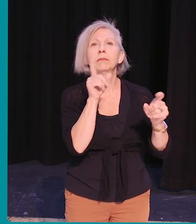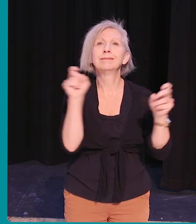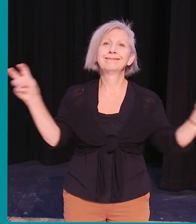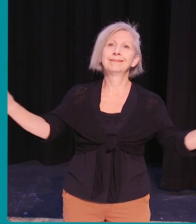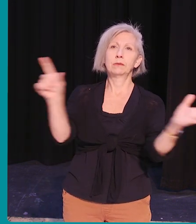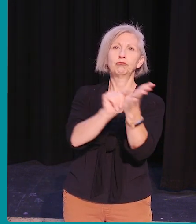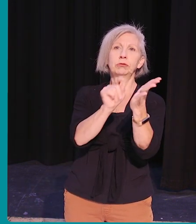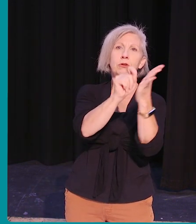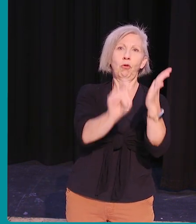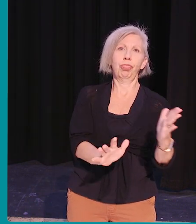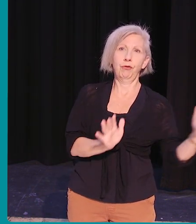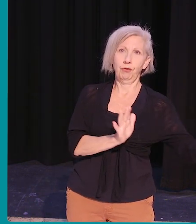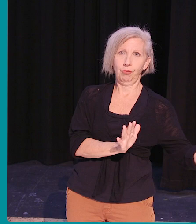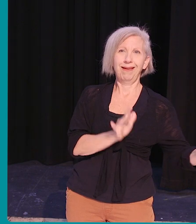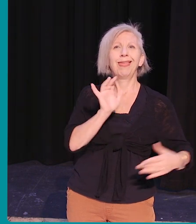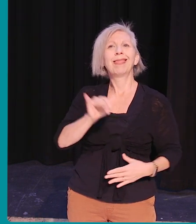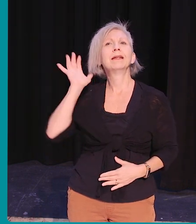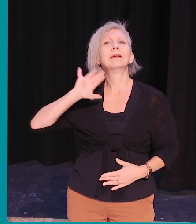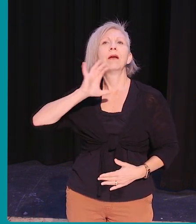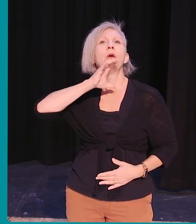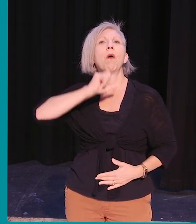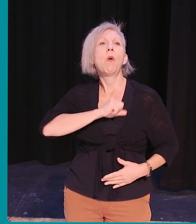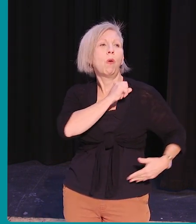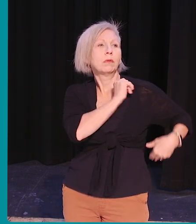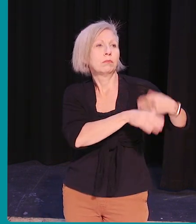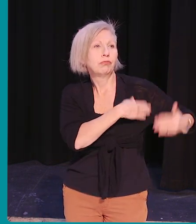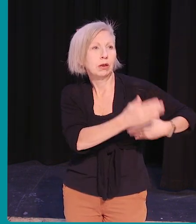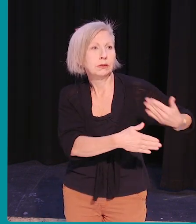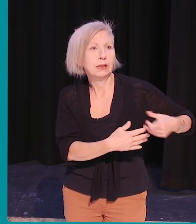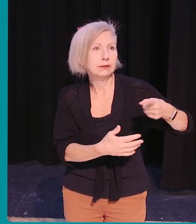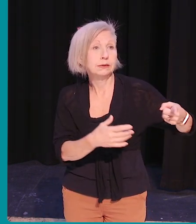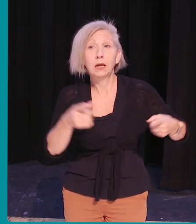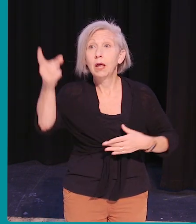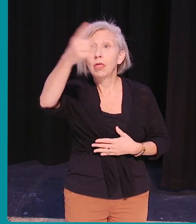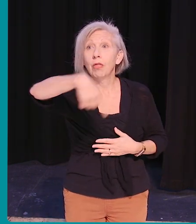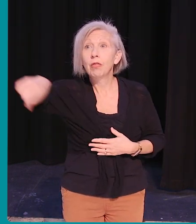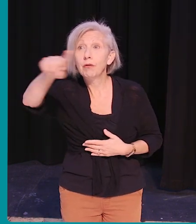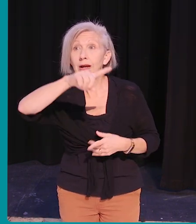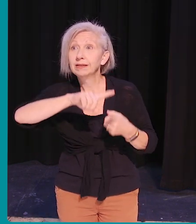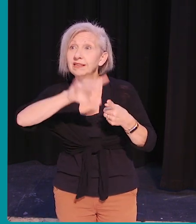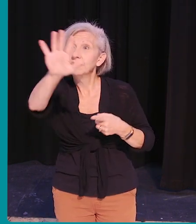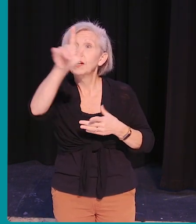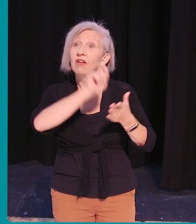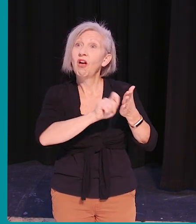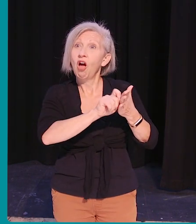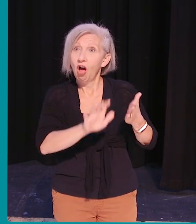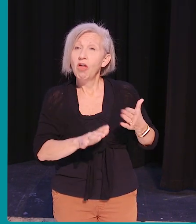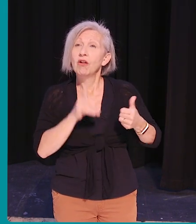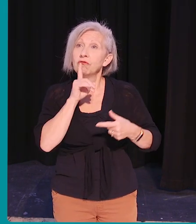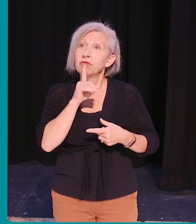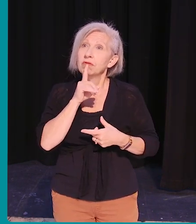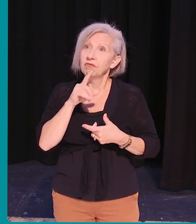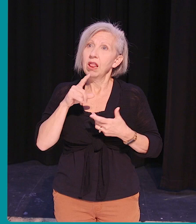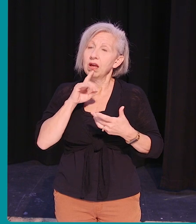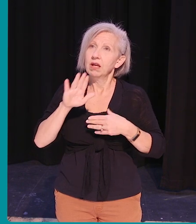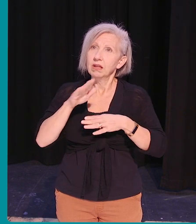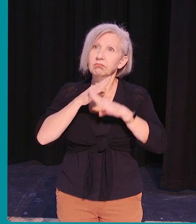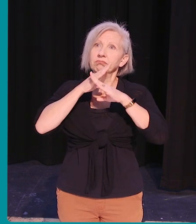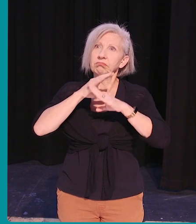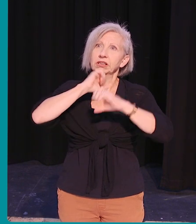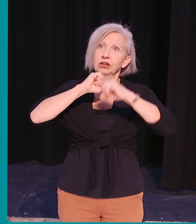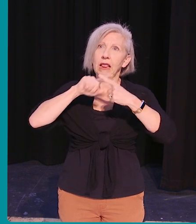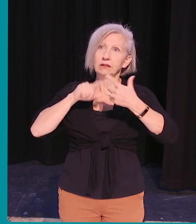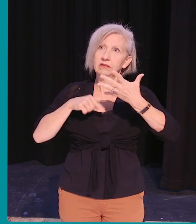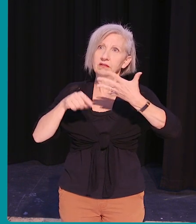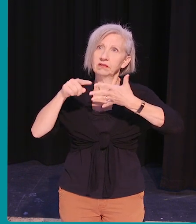awesome. And the rest of us just consumed those authors that made it through the hurdles. And whether it was a book